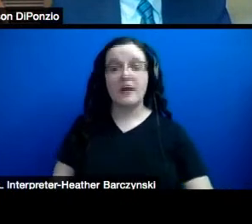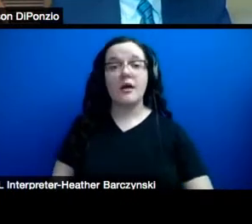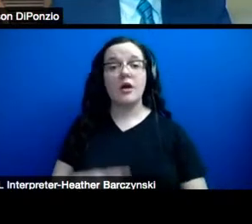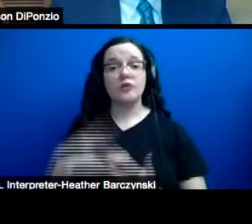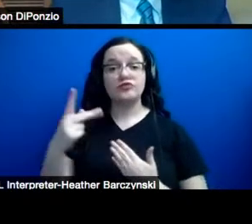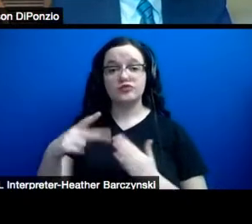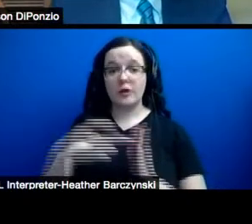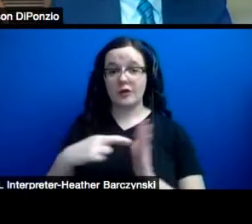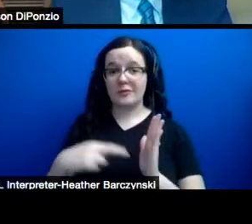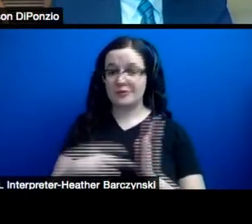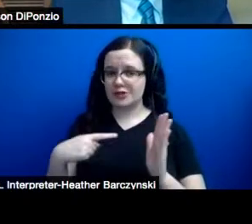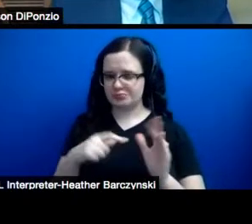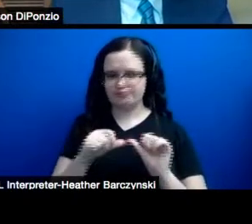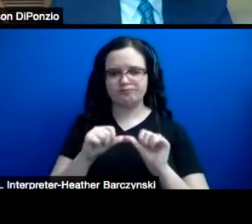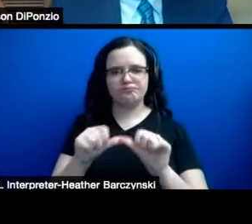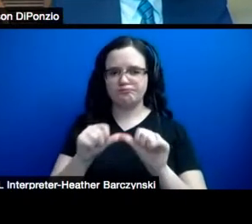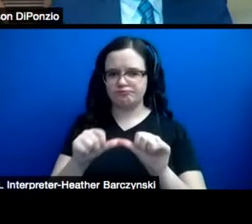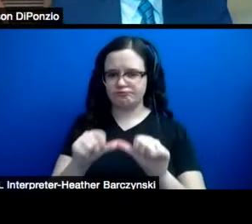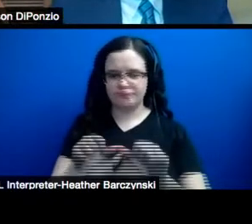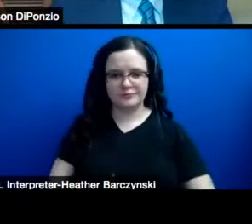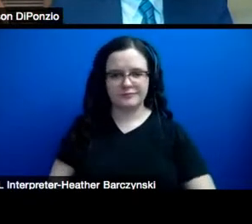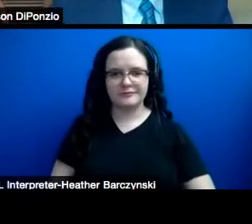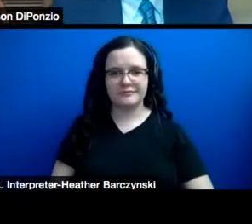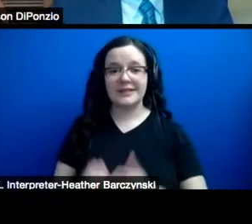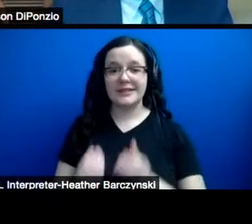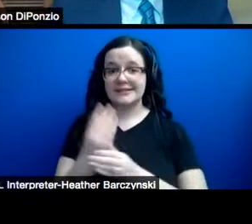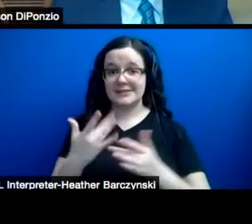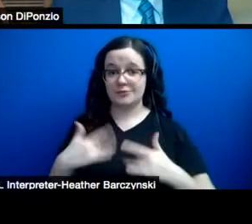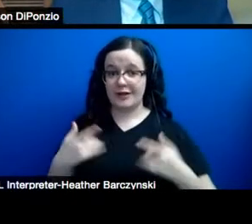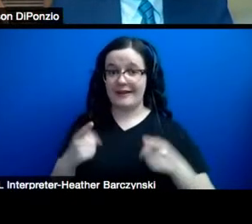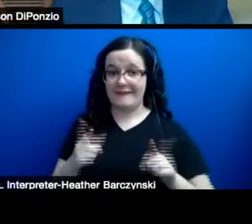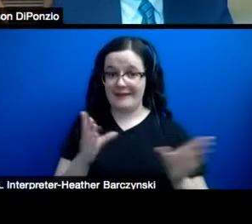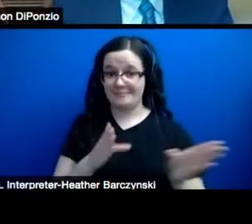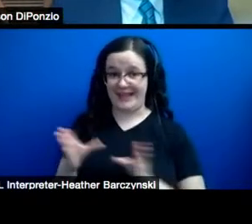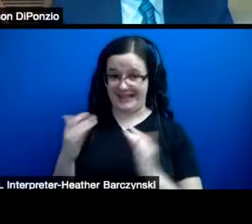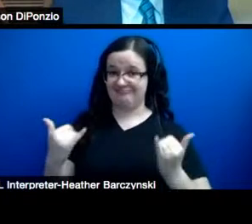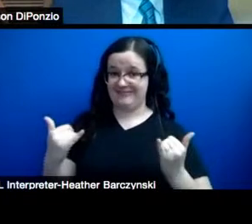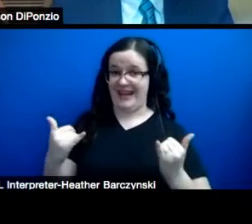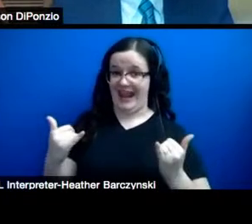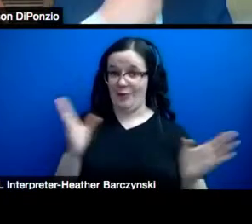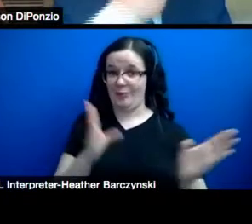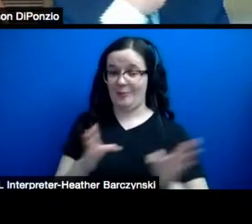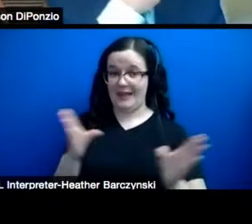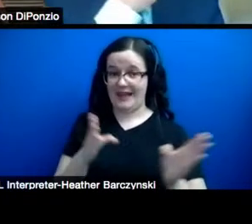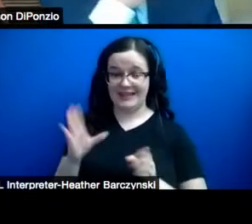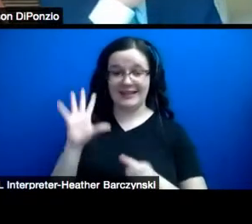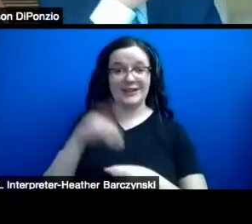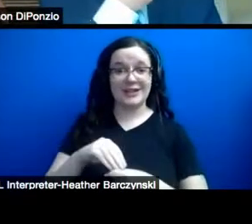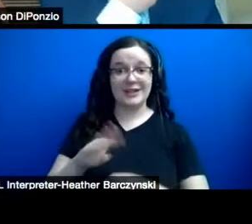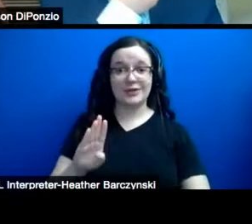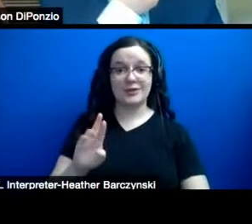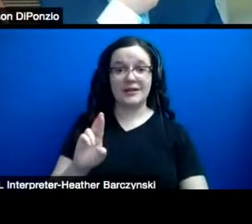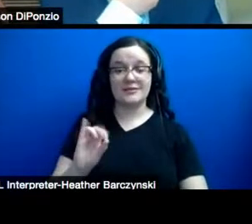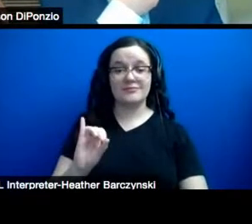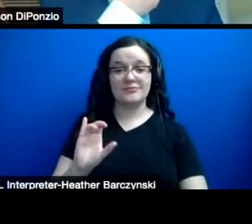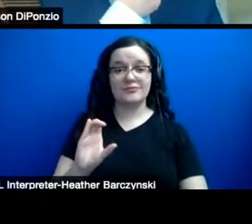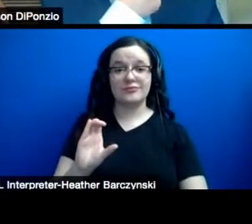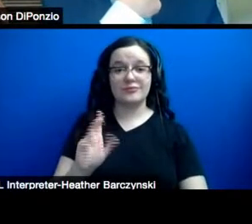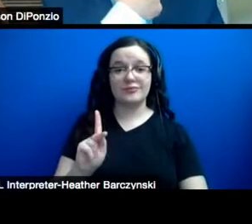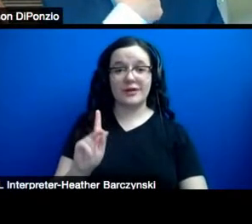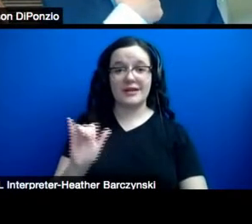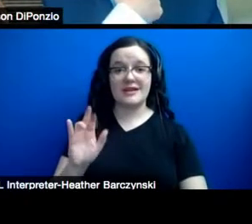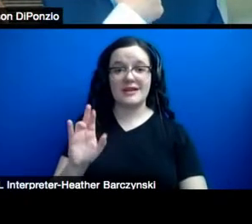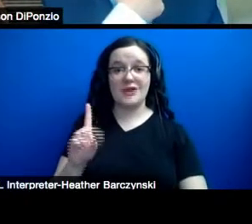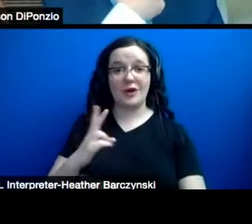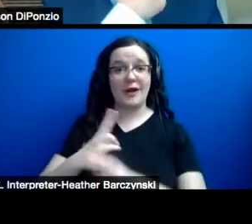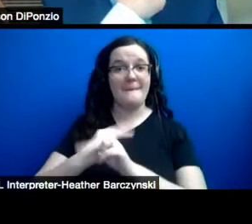is ongoing. Spring events planning is underway, including the Brickyard Bunny Trail event programming that